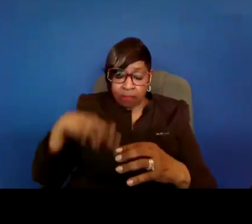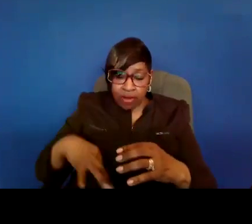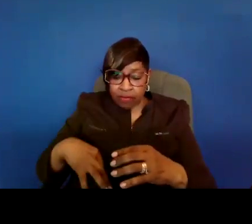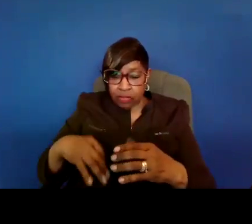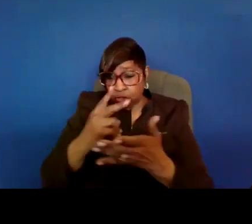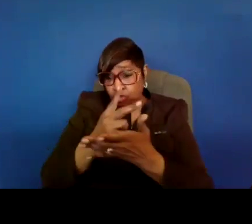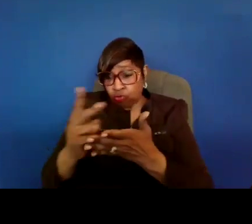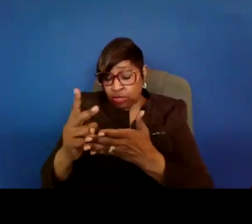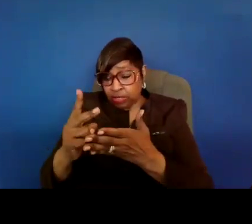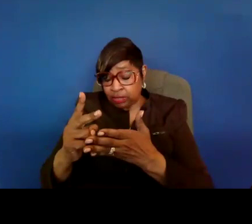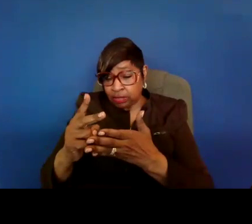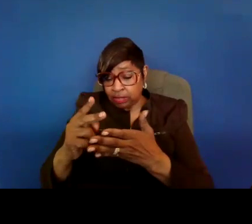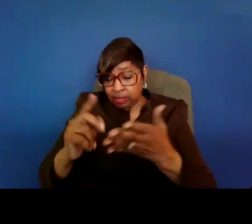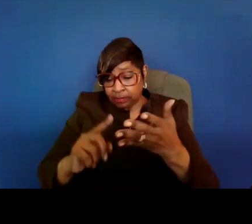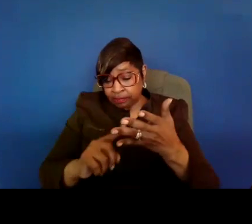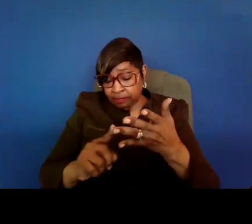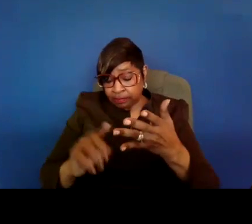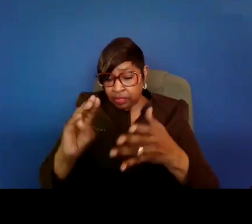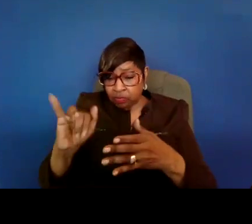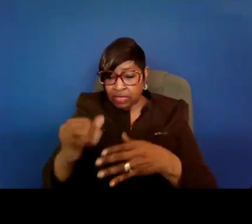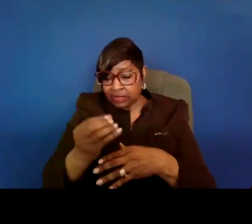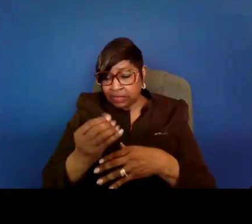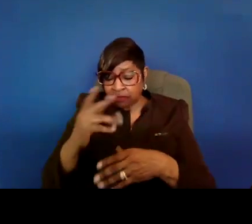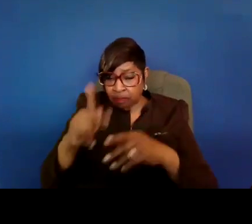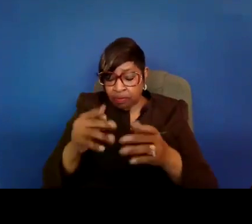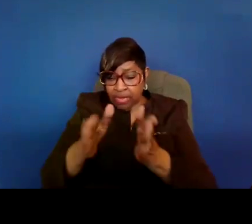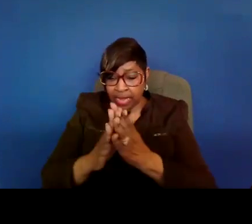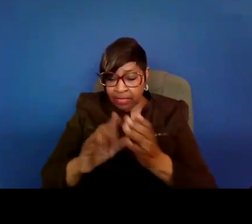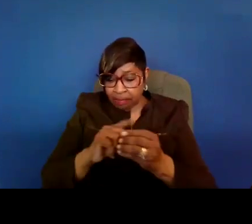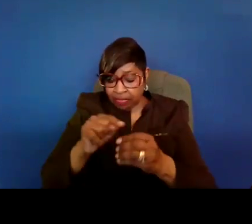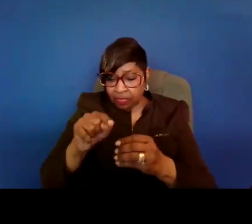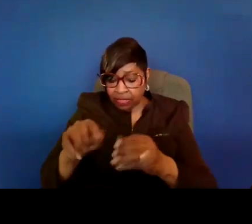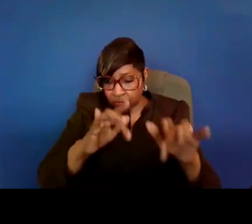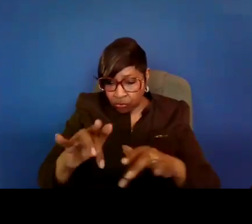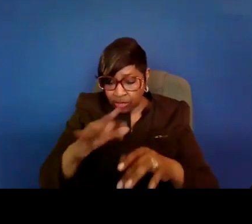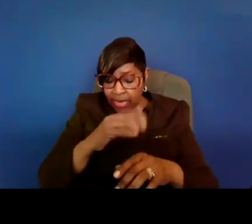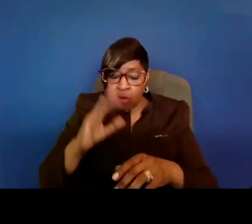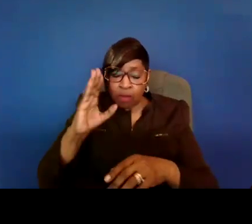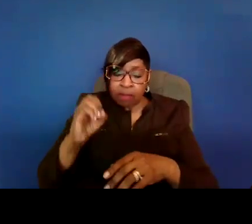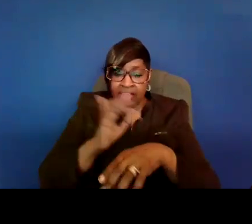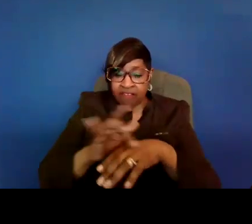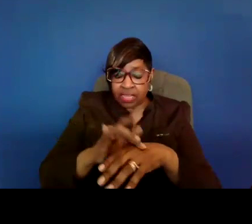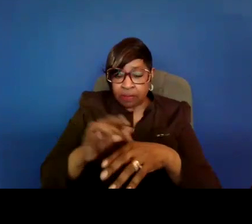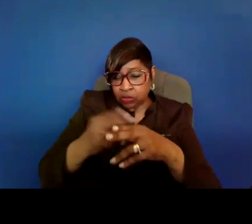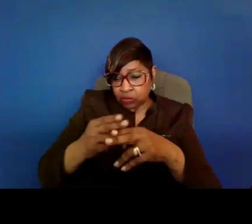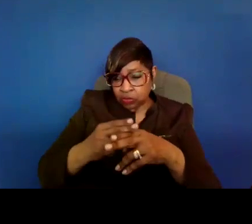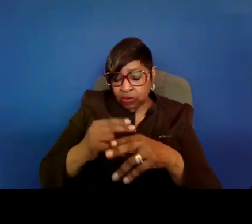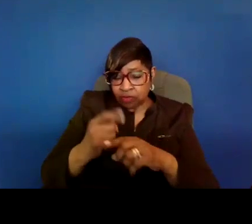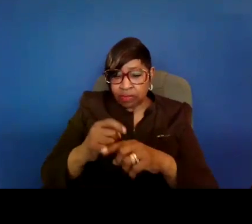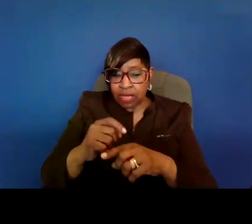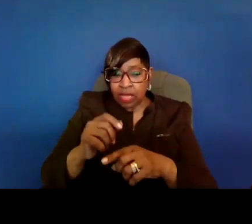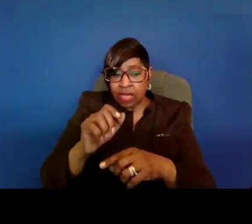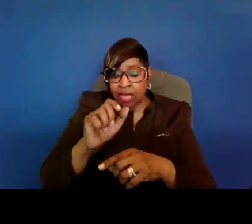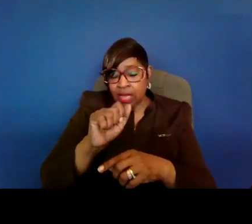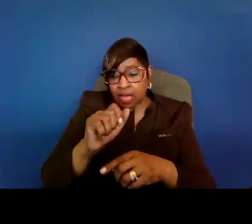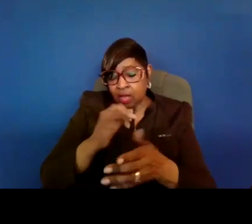May. As several people have asked about in the chat, this is recorded and will be available shortly on the Arts Alliance YouTube page, as